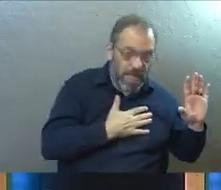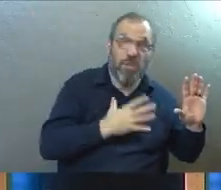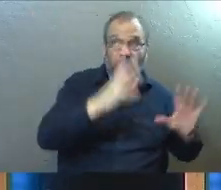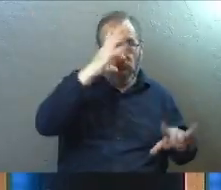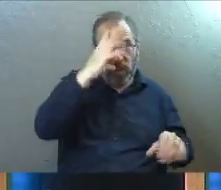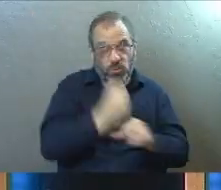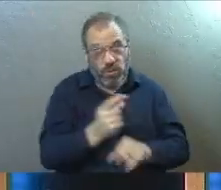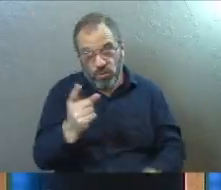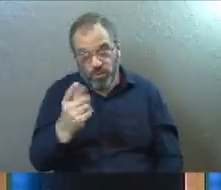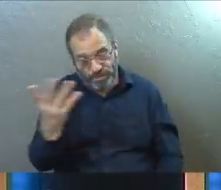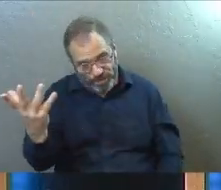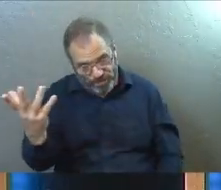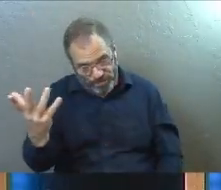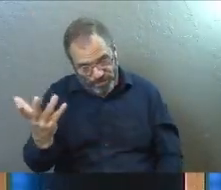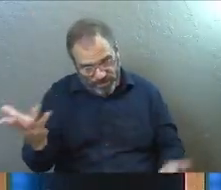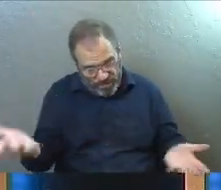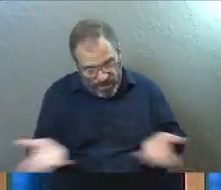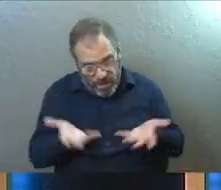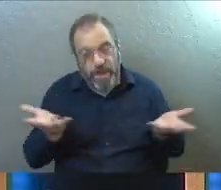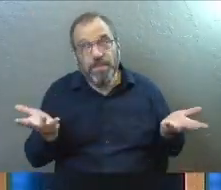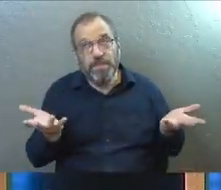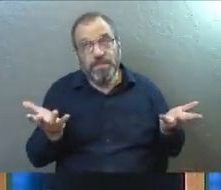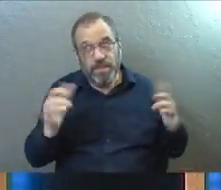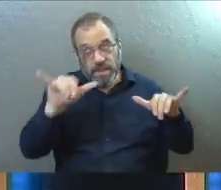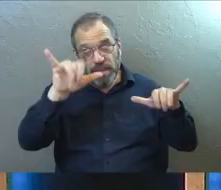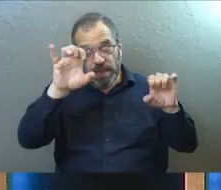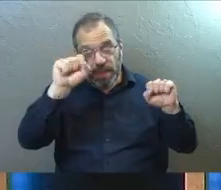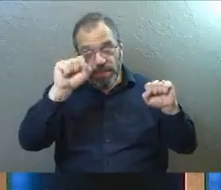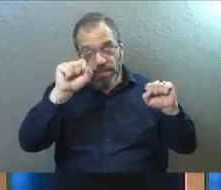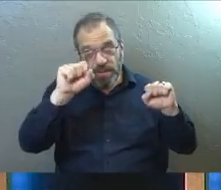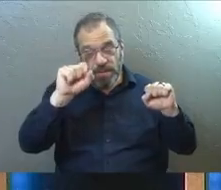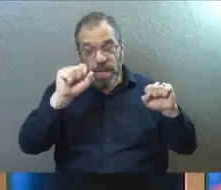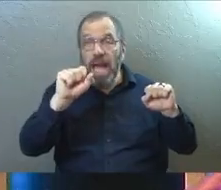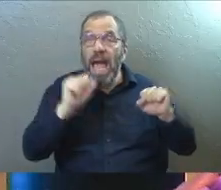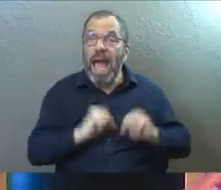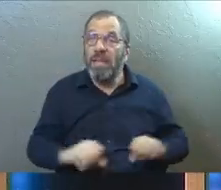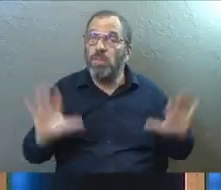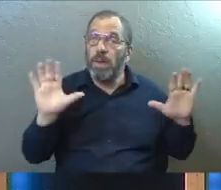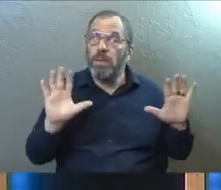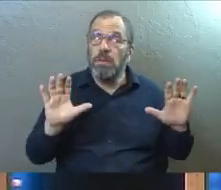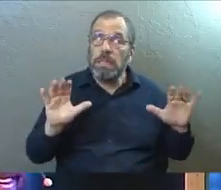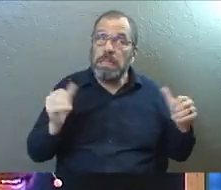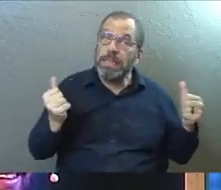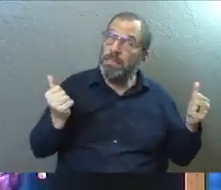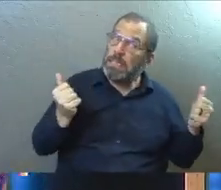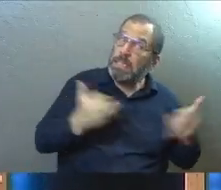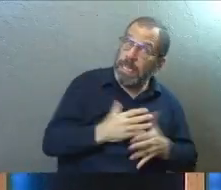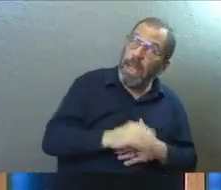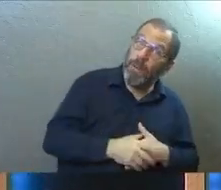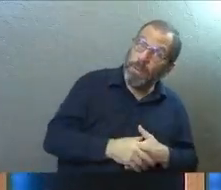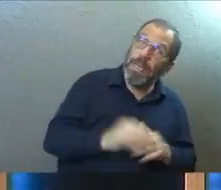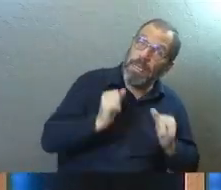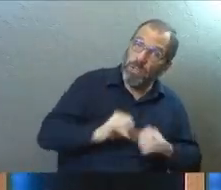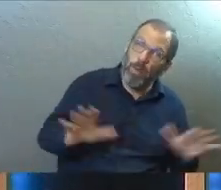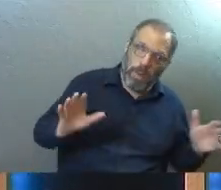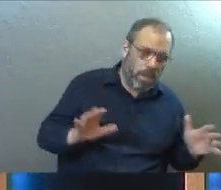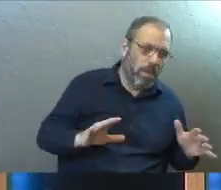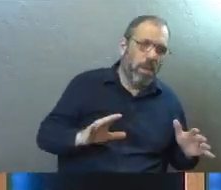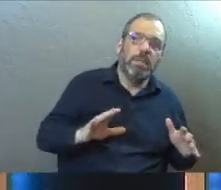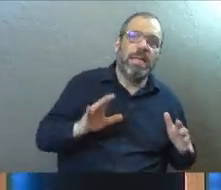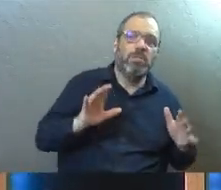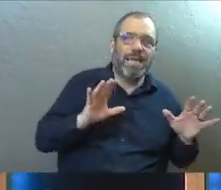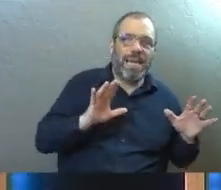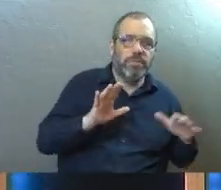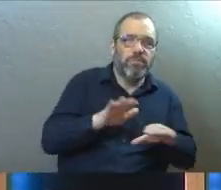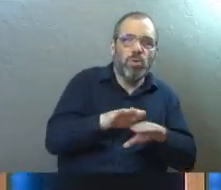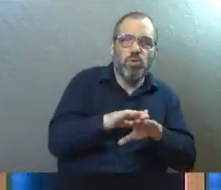I will trust you. Here I am. Yes, Lord. And surrender can be scary, because surrender means things got to slow